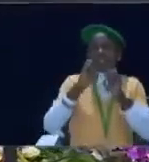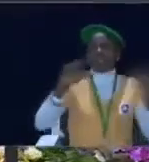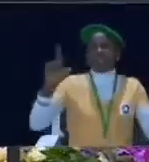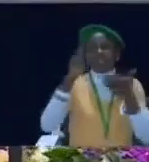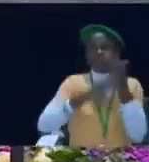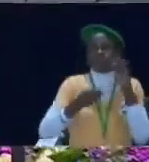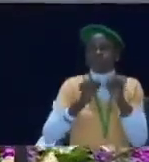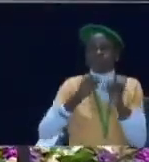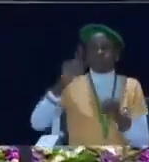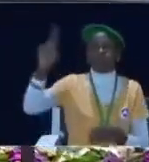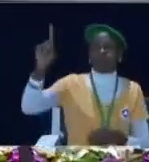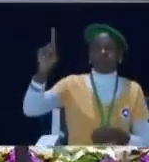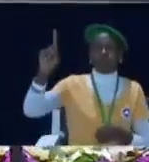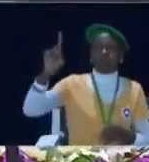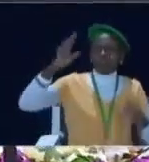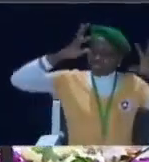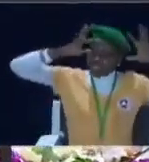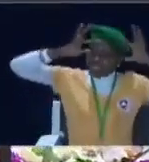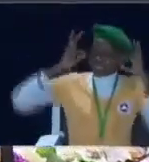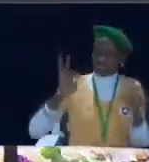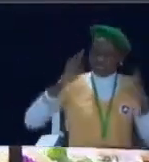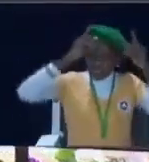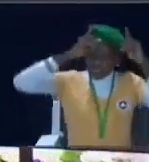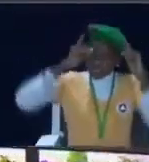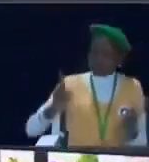one, determination.